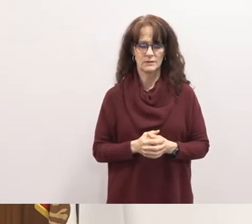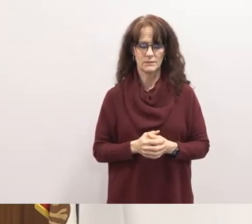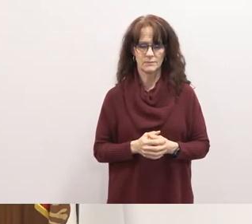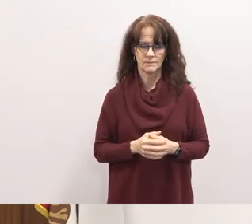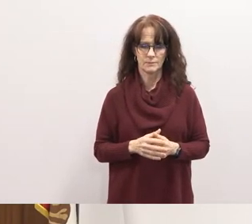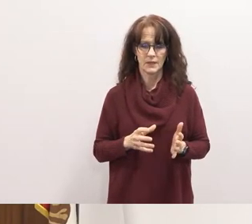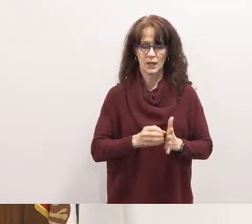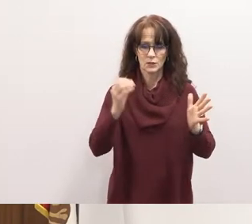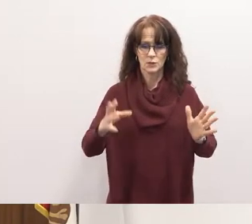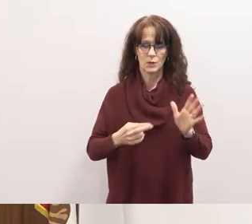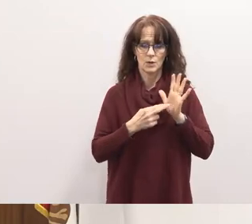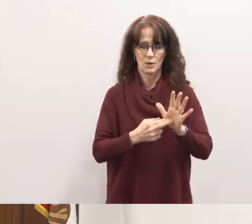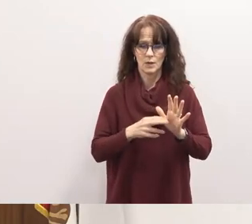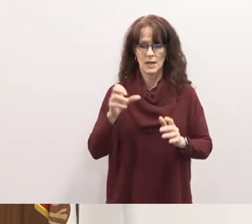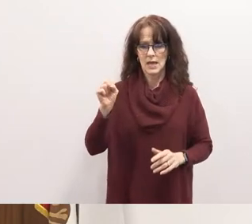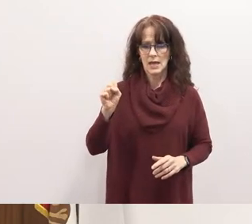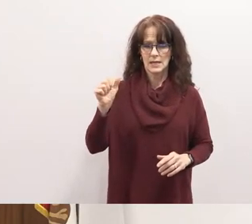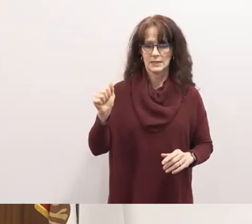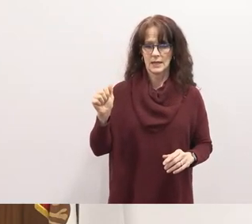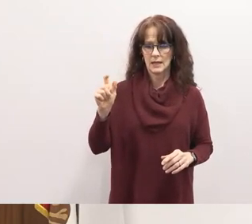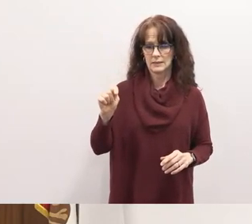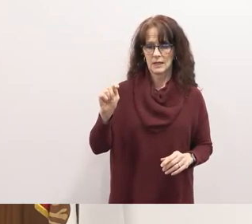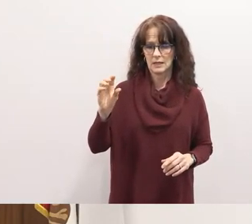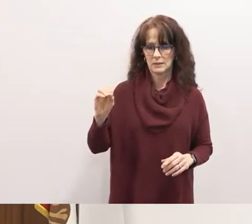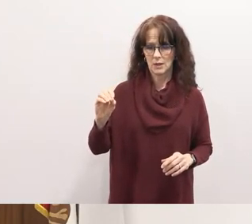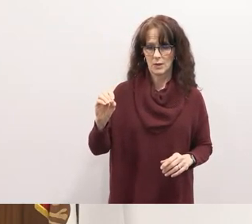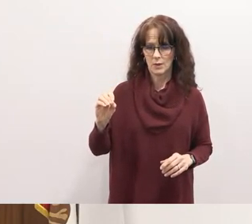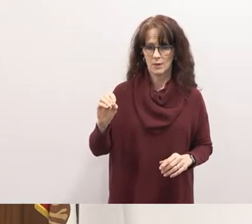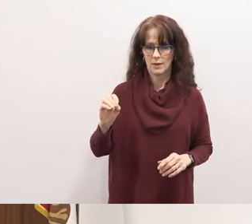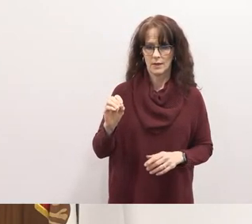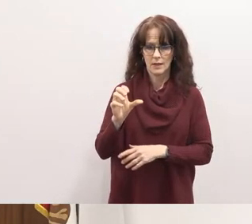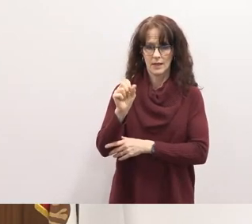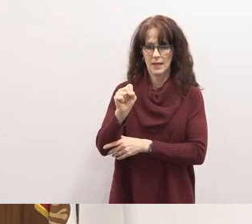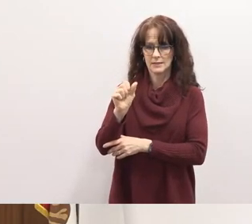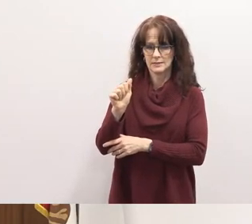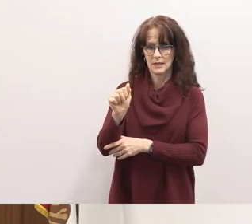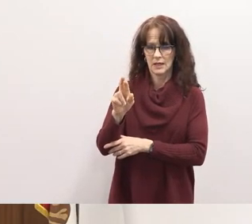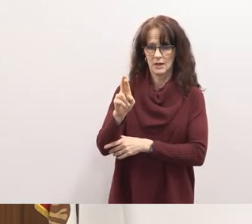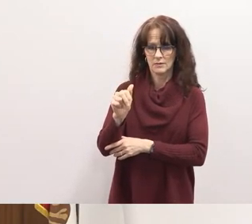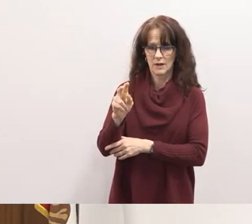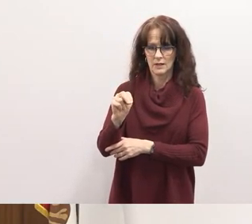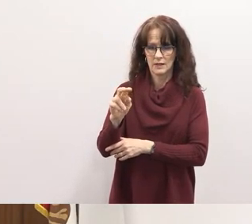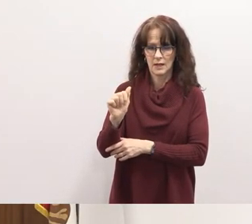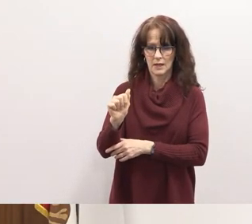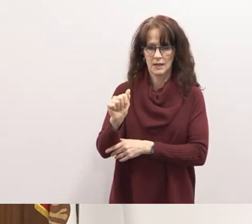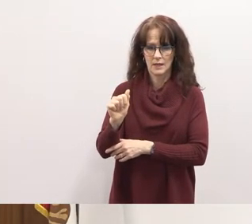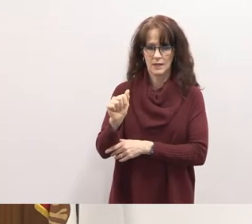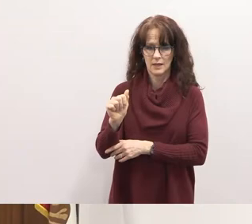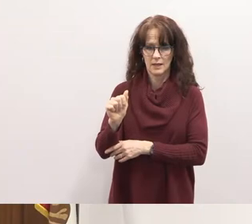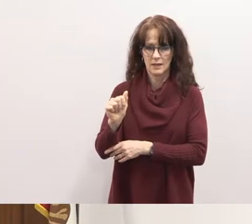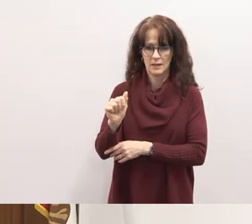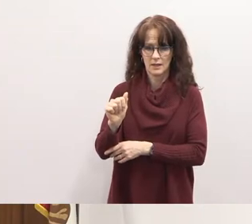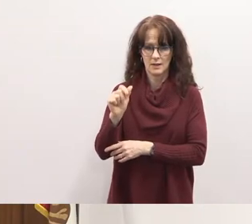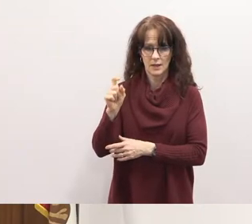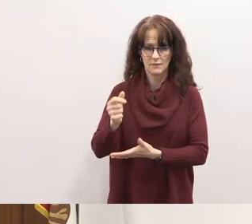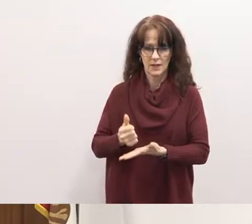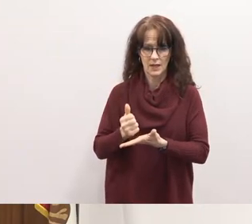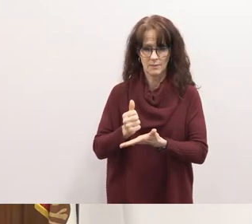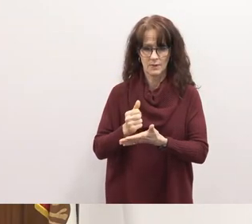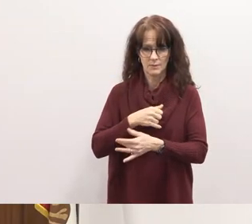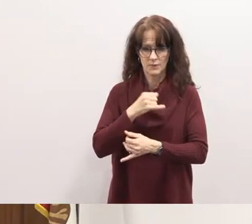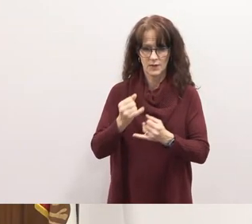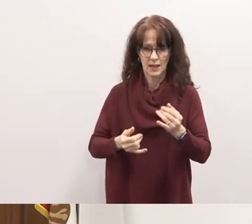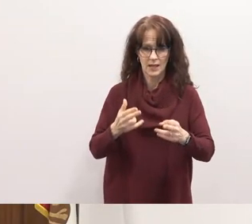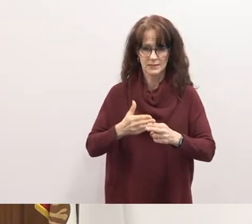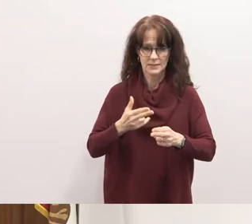student representative from Sato, I believe, and that's Serena. And you're going to help me with your last